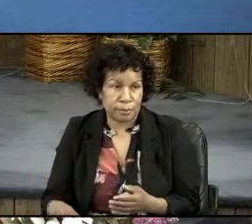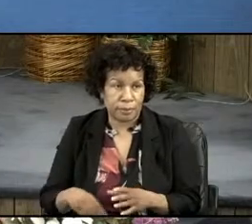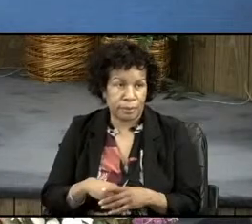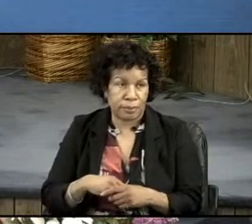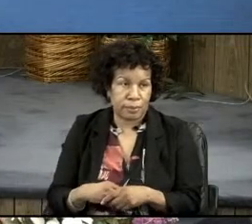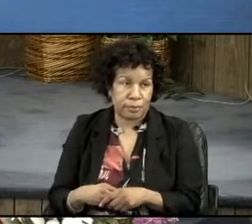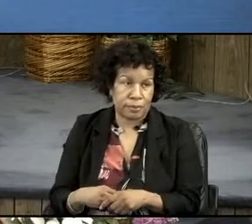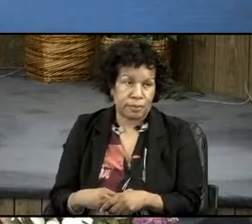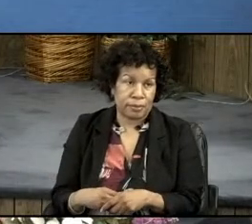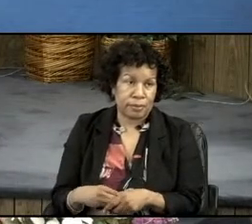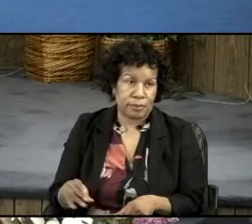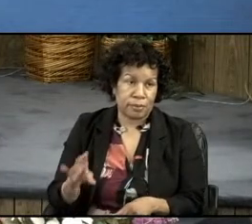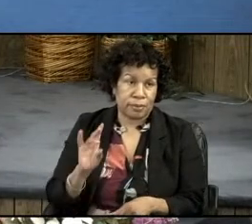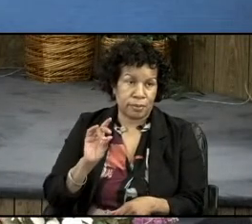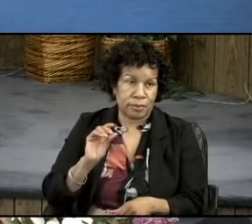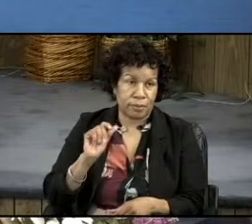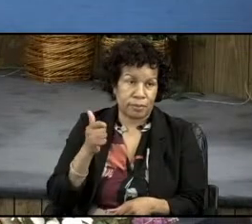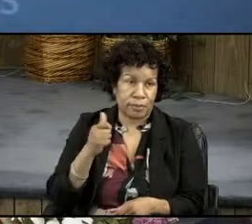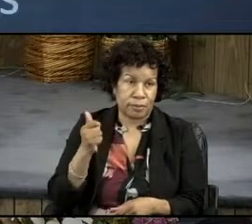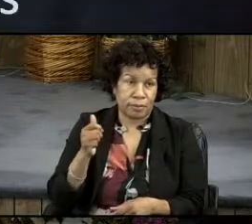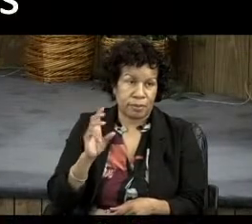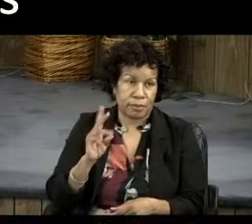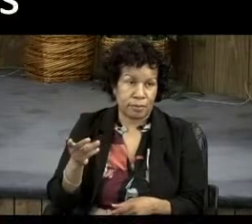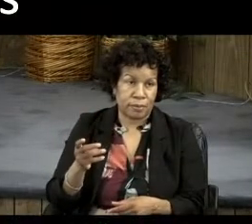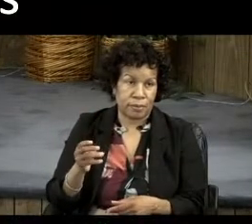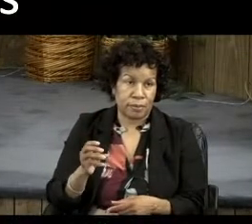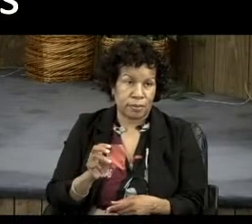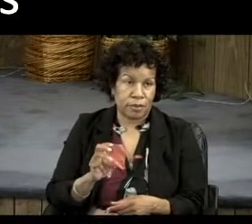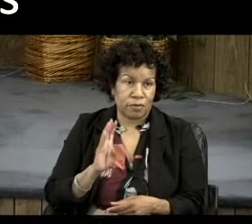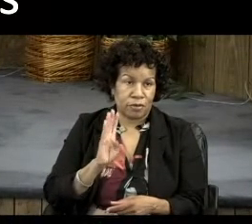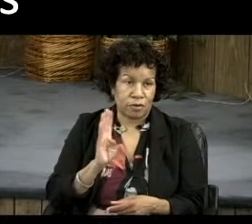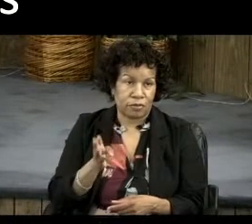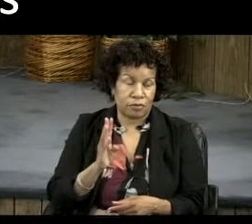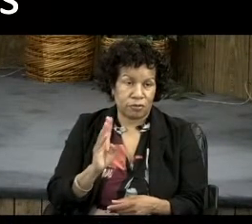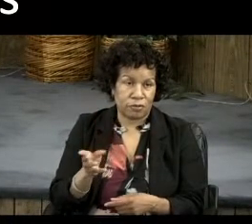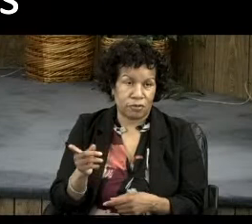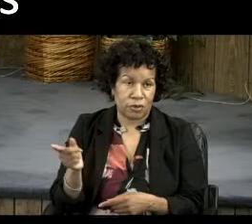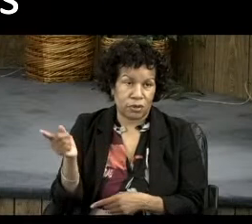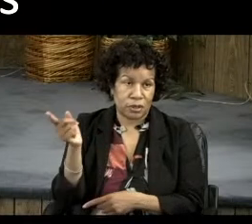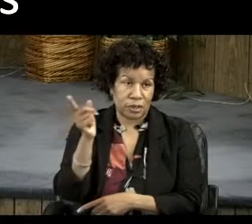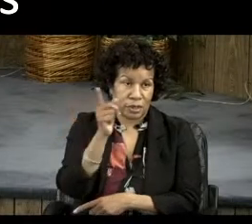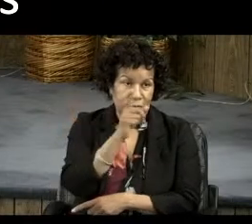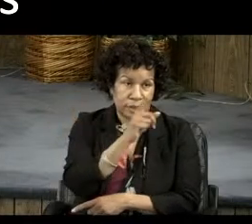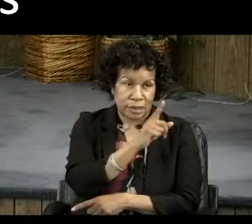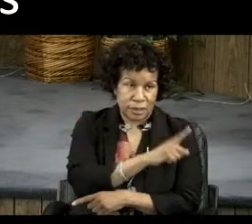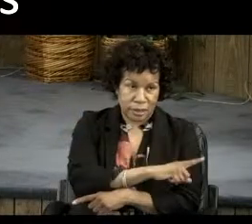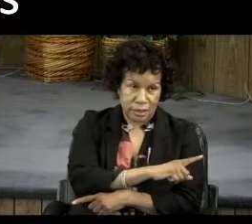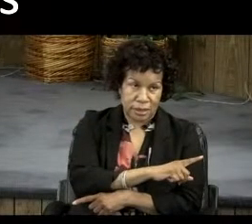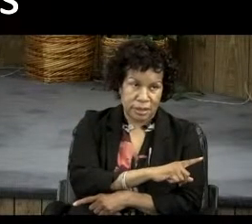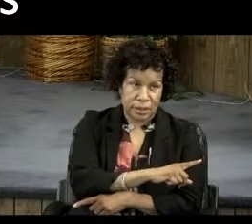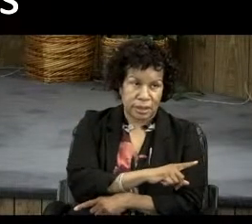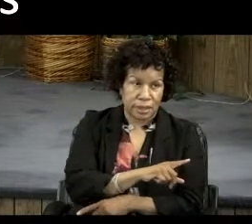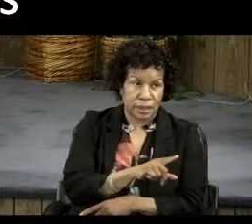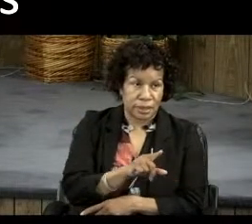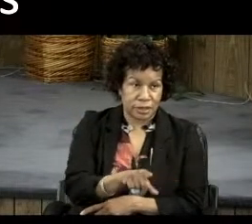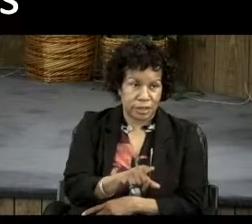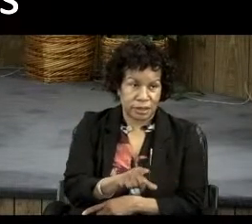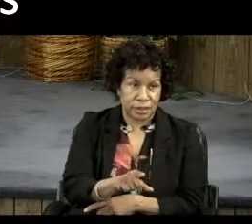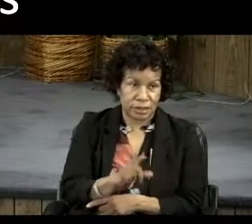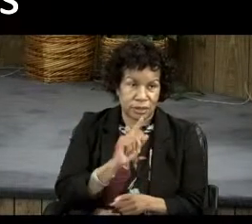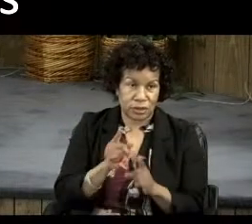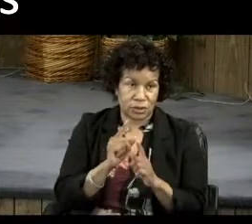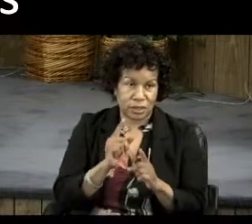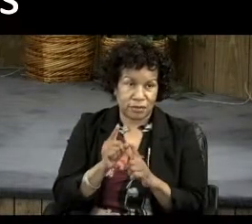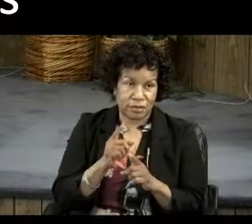and 17, and the Philistine drew near morning and evening and presented himself 40 days. And